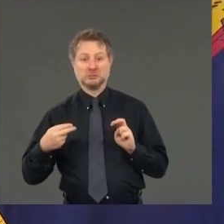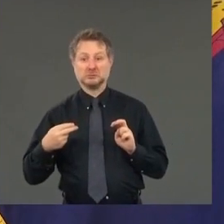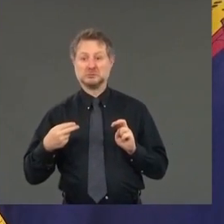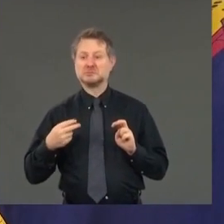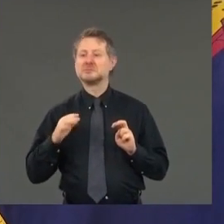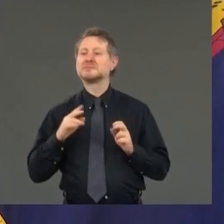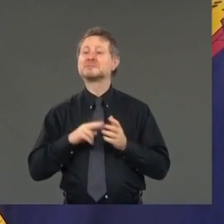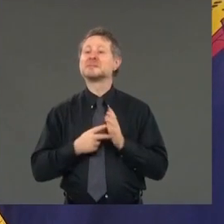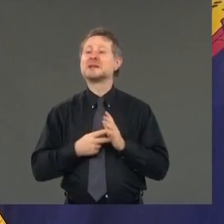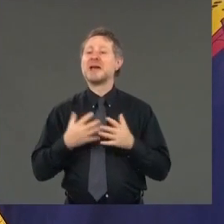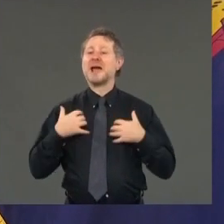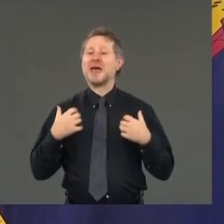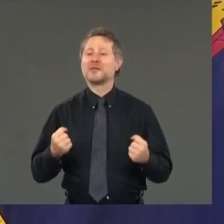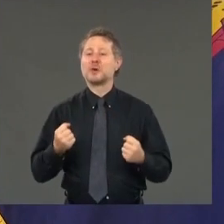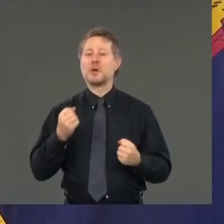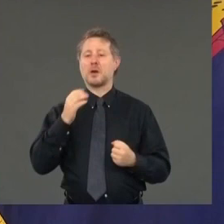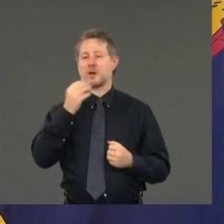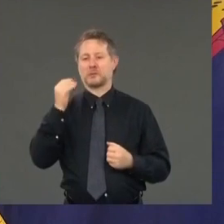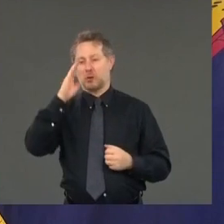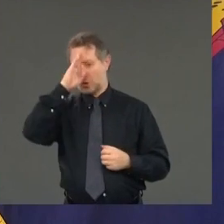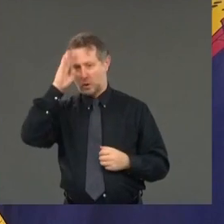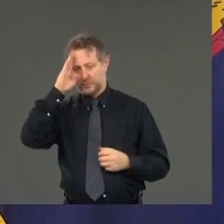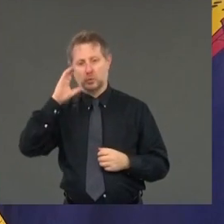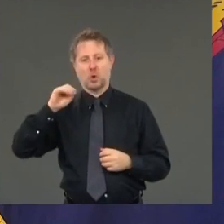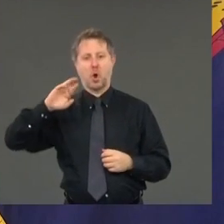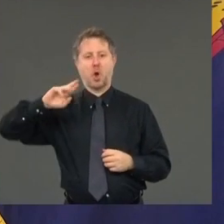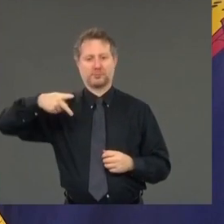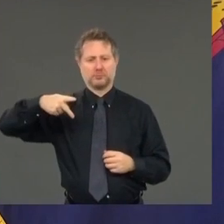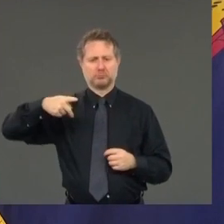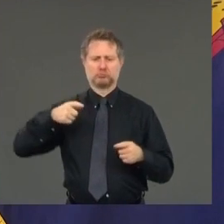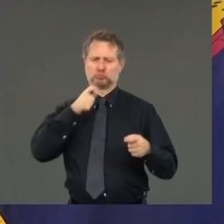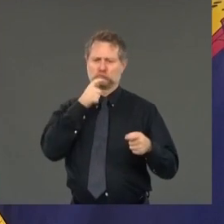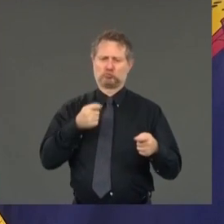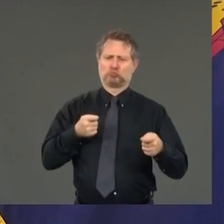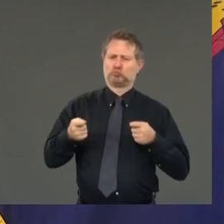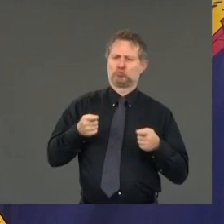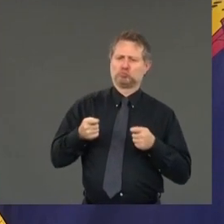Hospital Corporation, has about, is it 11?